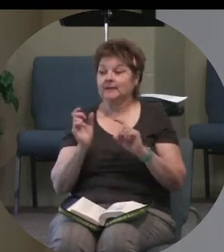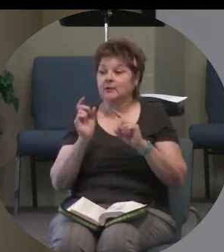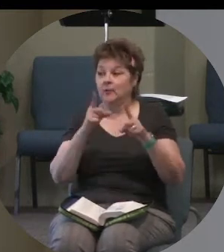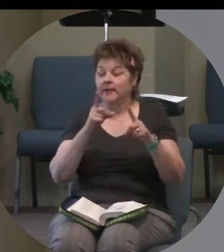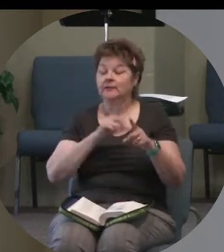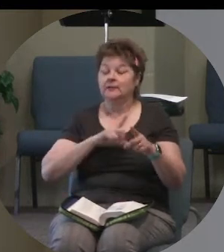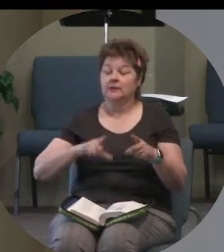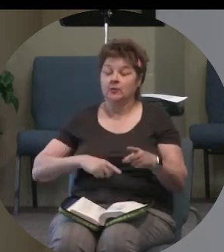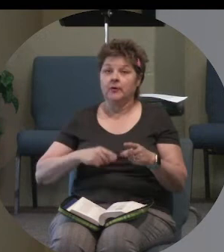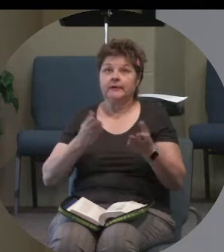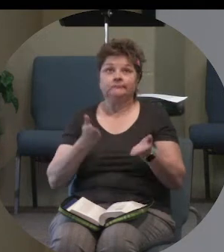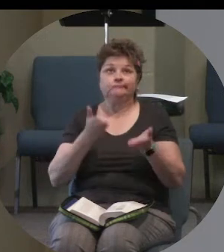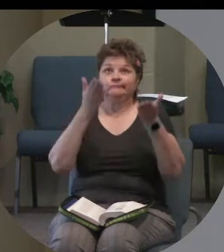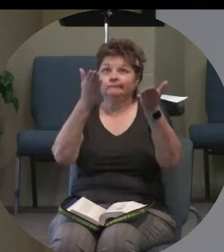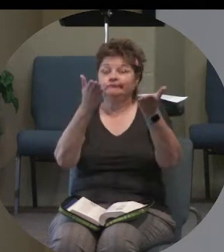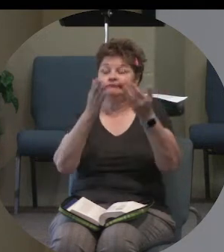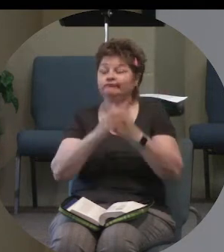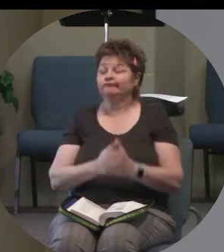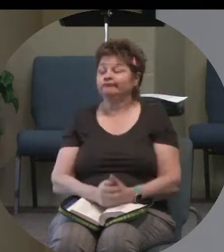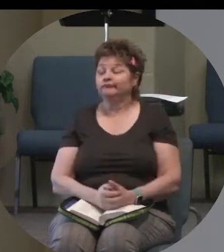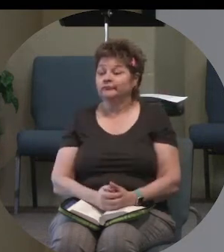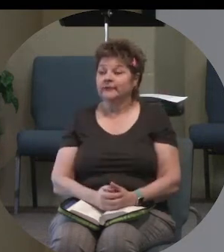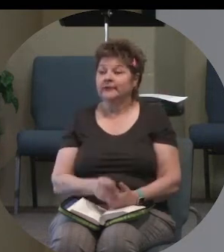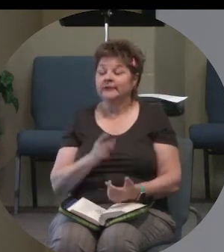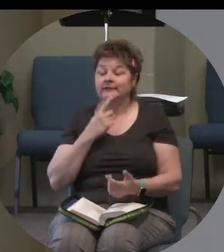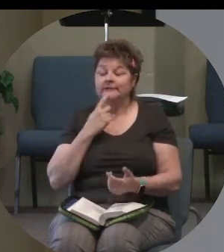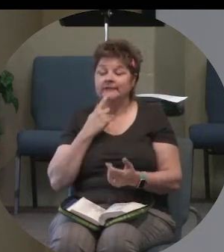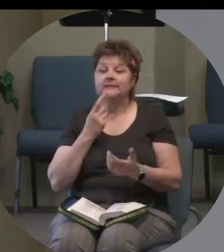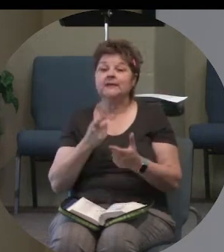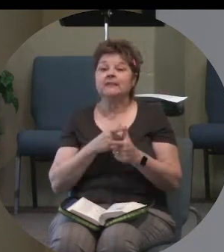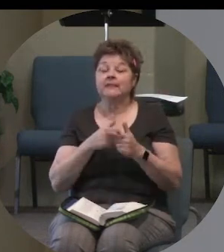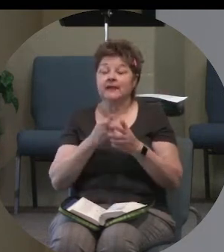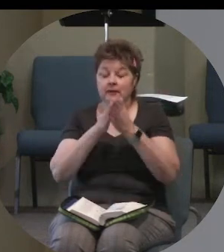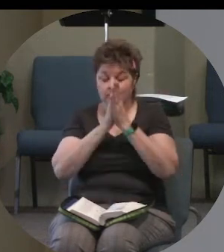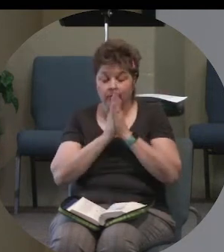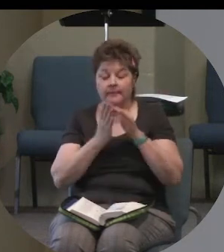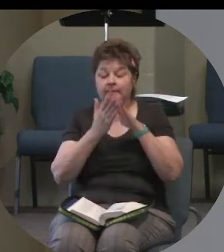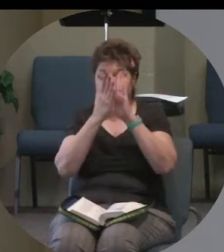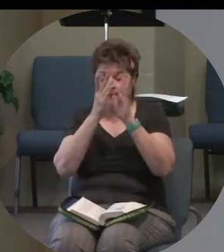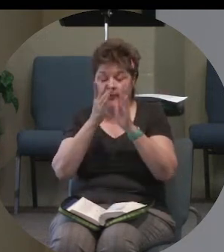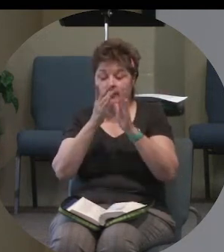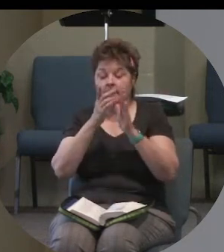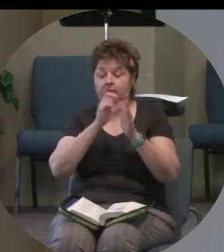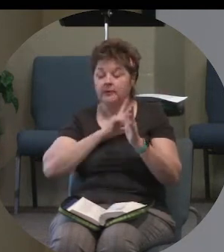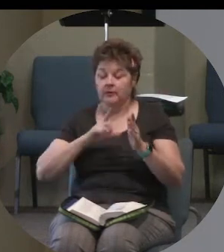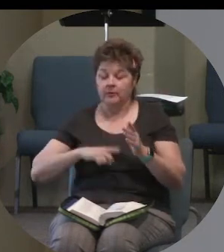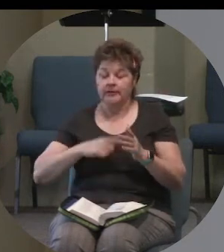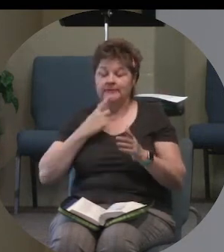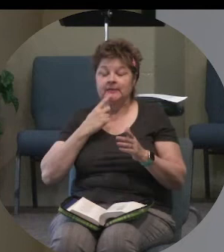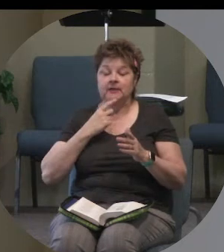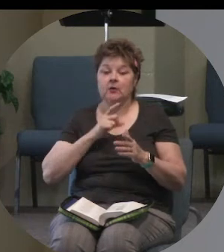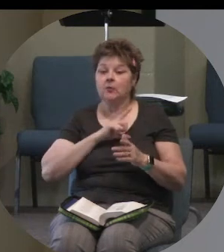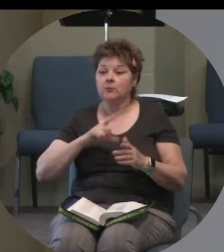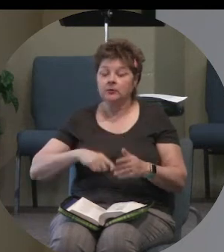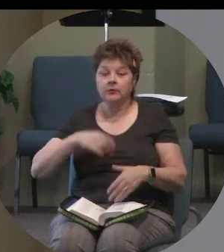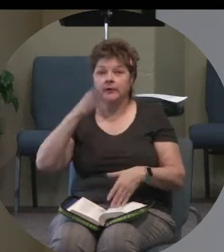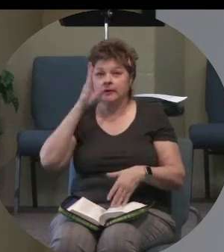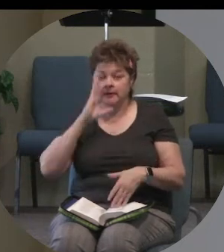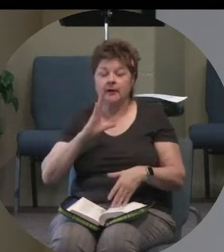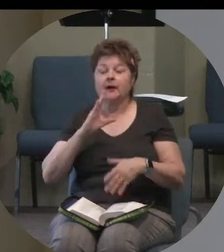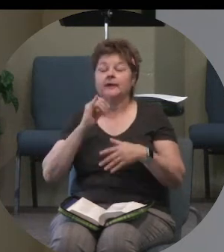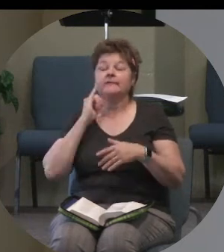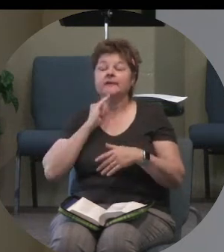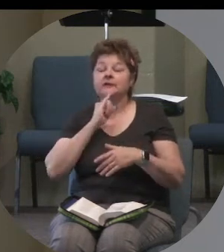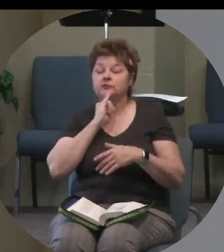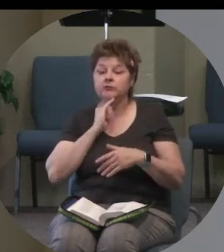spread it before him. And it says he then prayed before the Lord, saying, O Lord, the God of Israel, enthroned above the cherubim, you are the God,